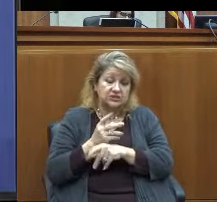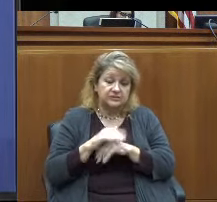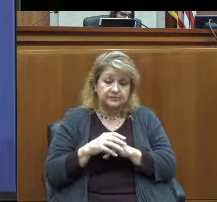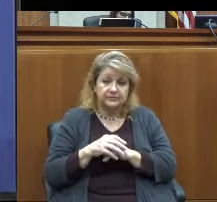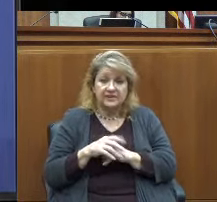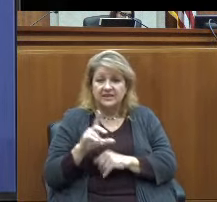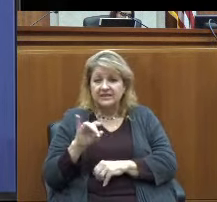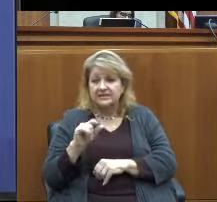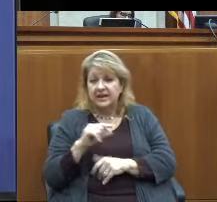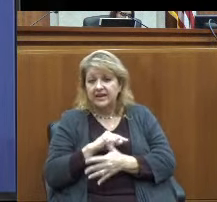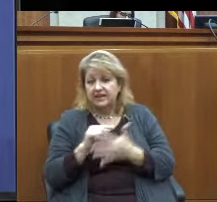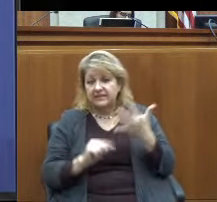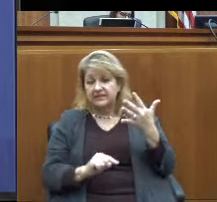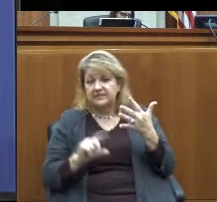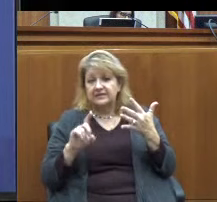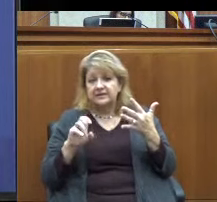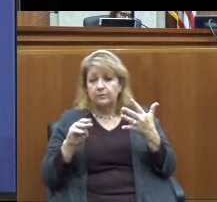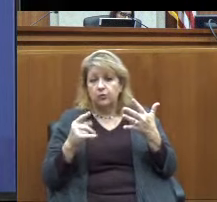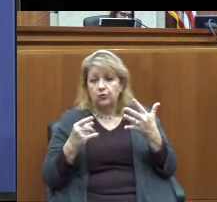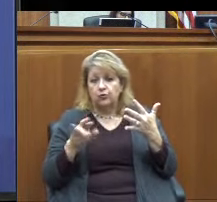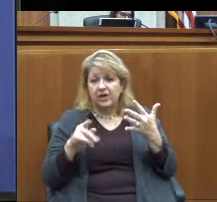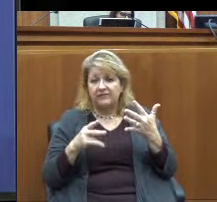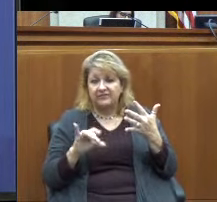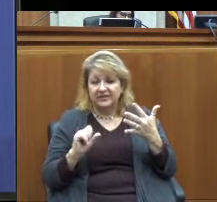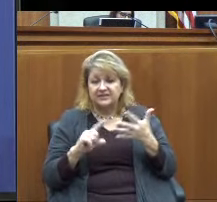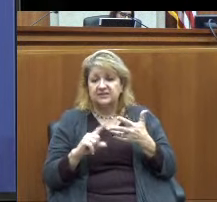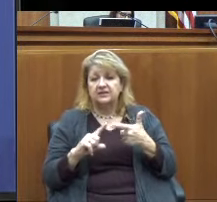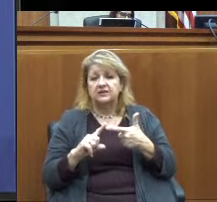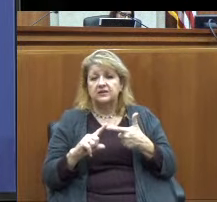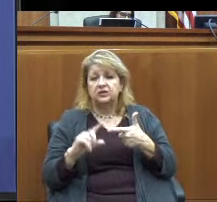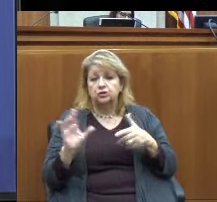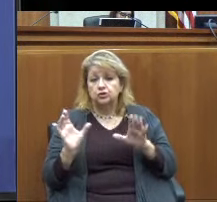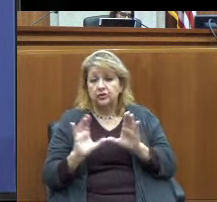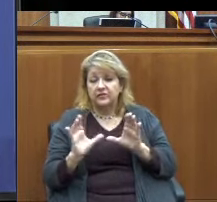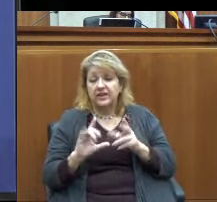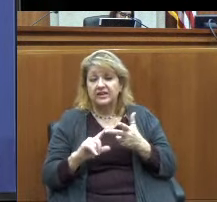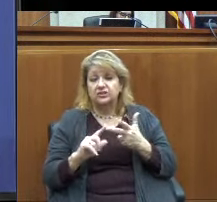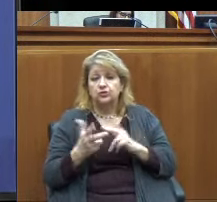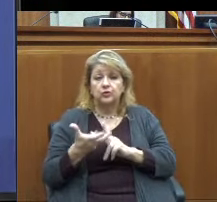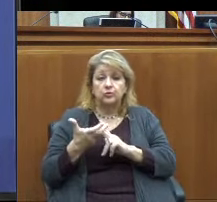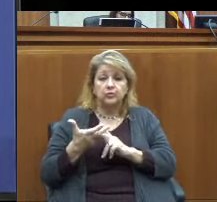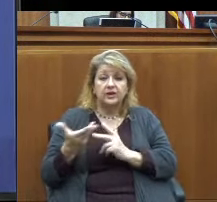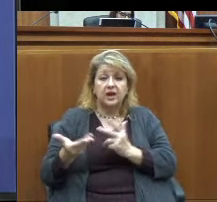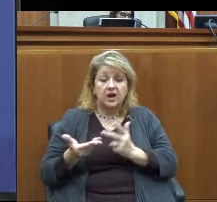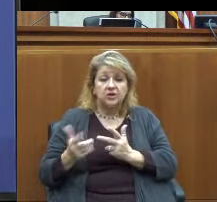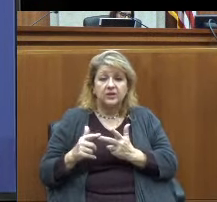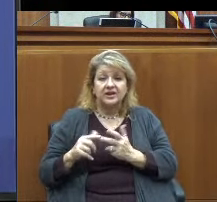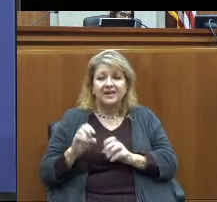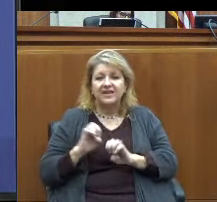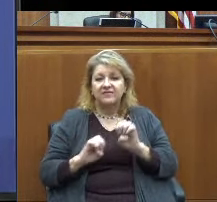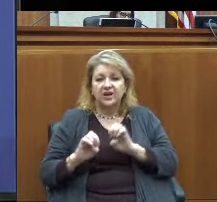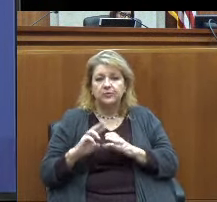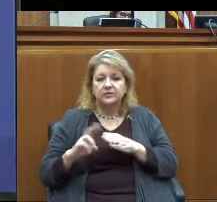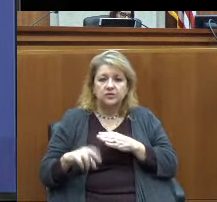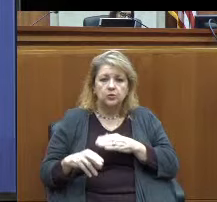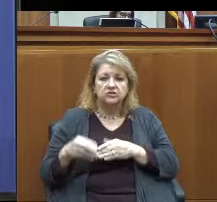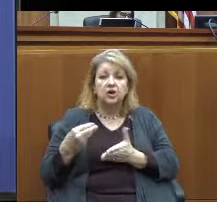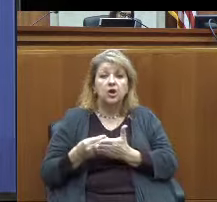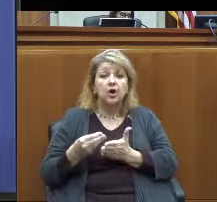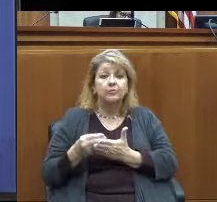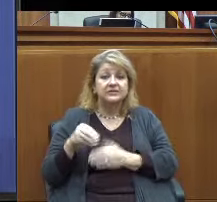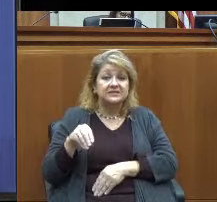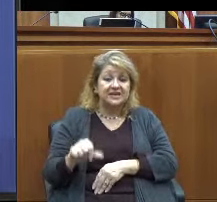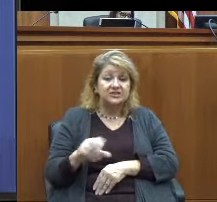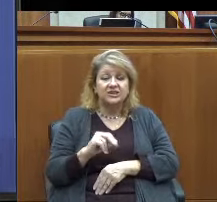the areas you see here: demographics, certification, recruiting and hiring, evaluating results, compensation, and